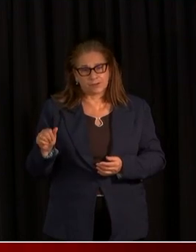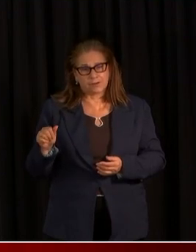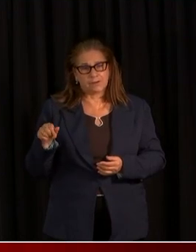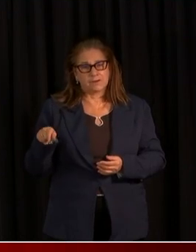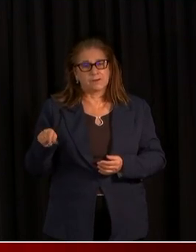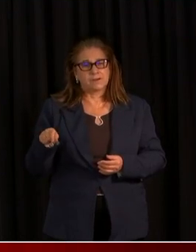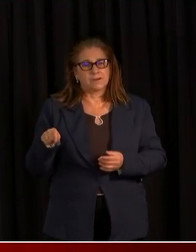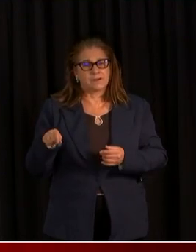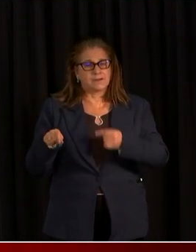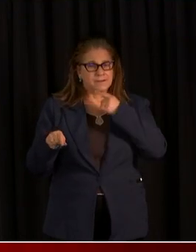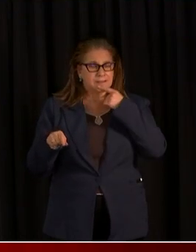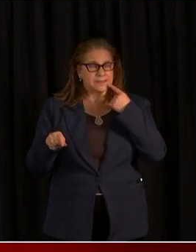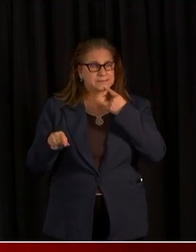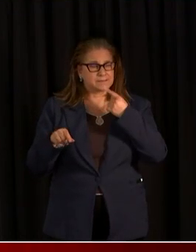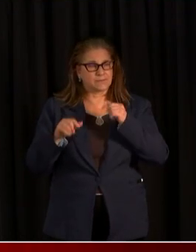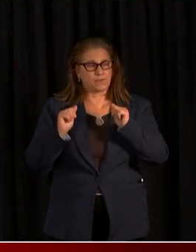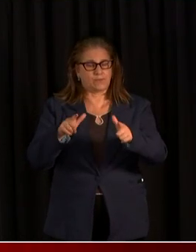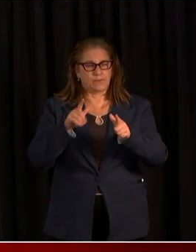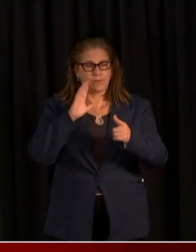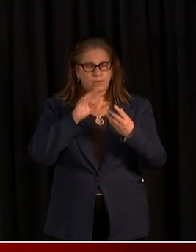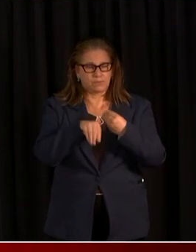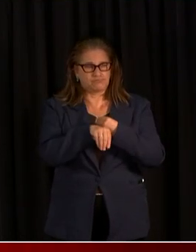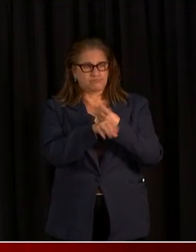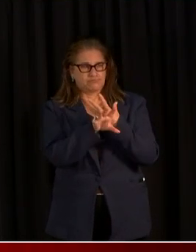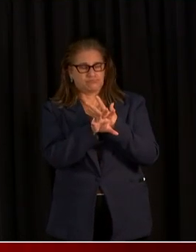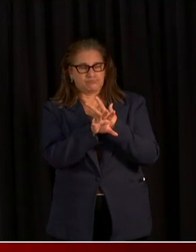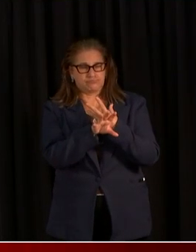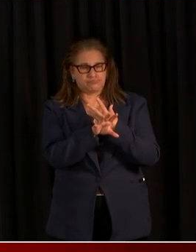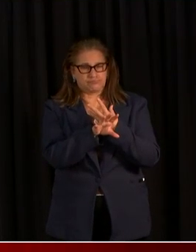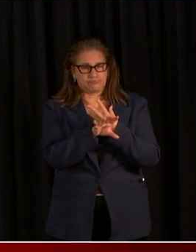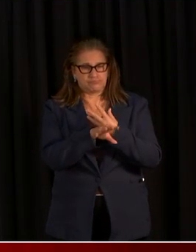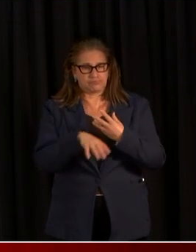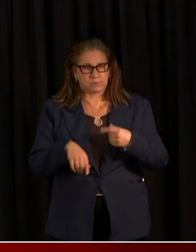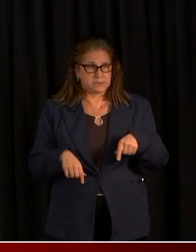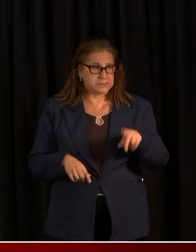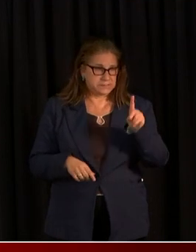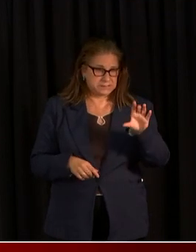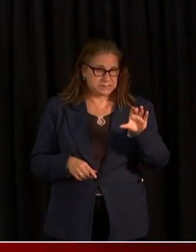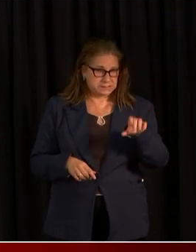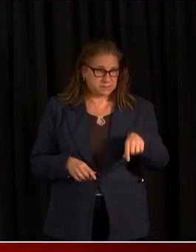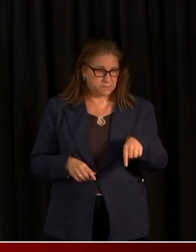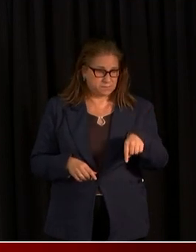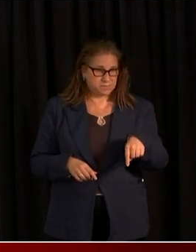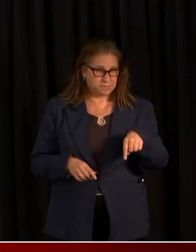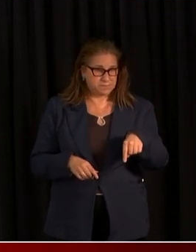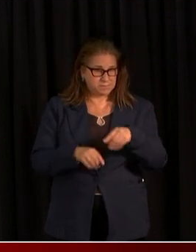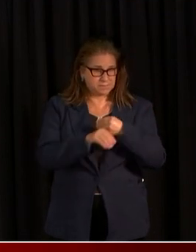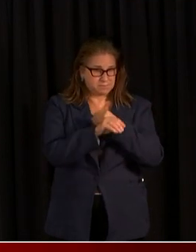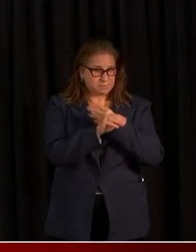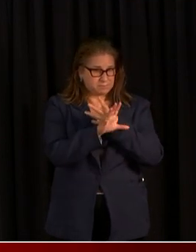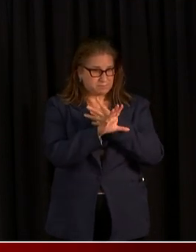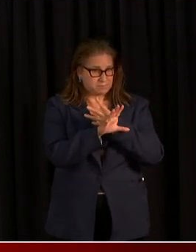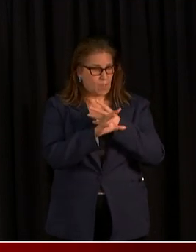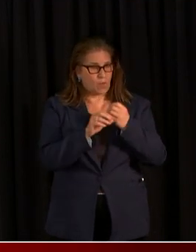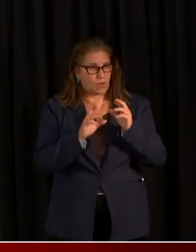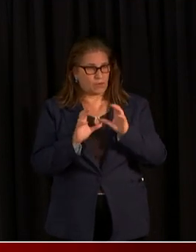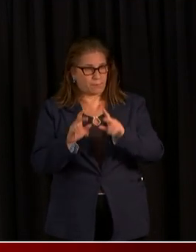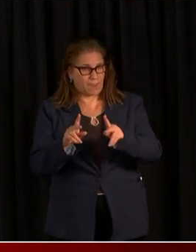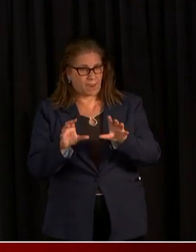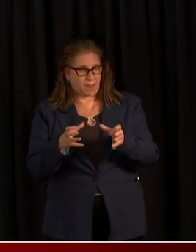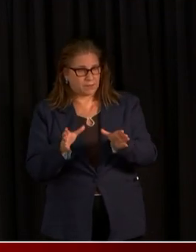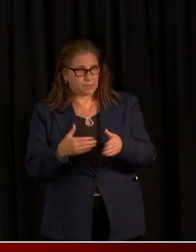be virtual learning. Do you see a scenario where students go back into the classroom still in